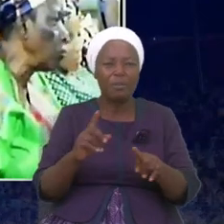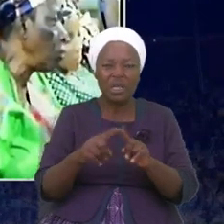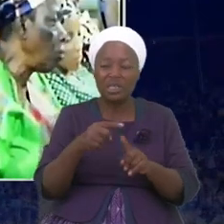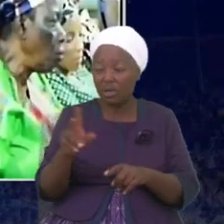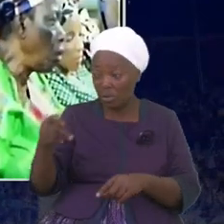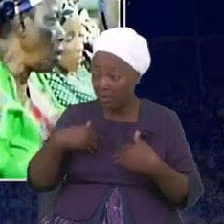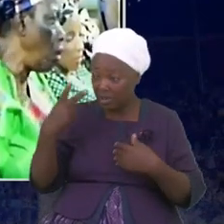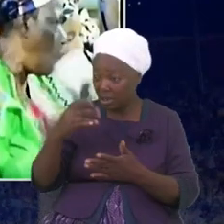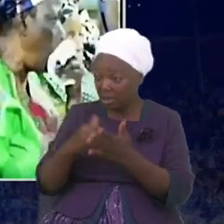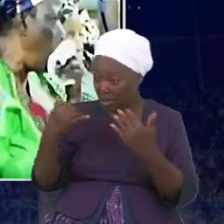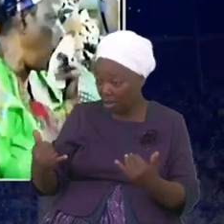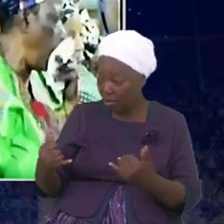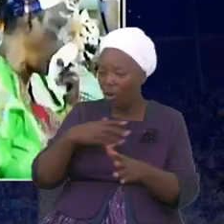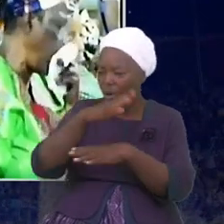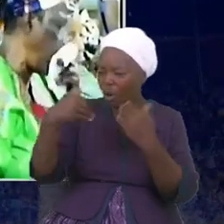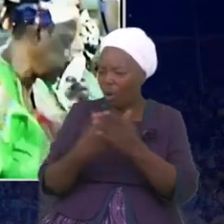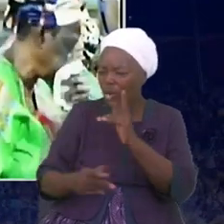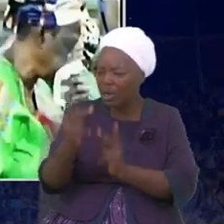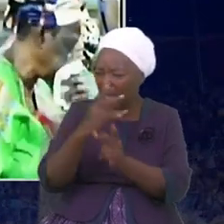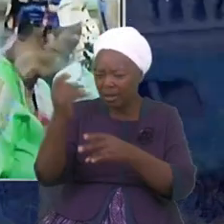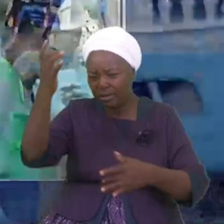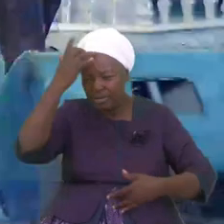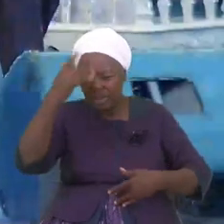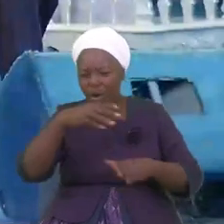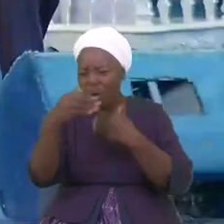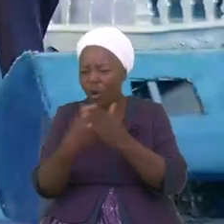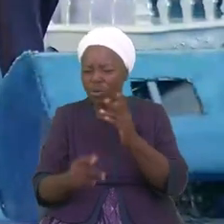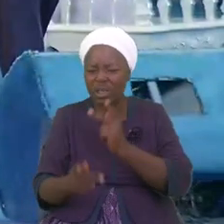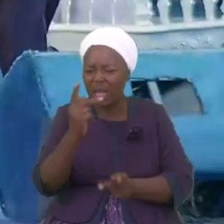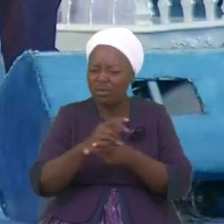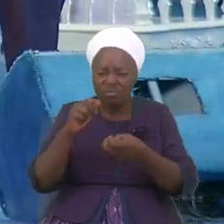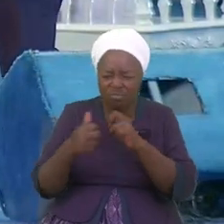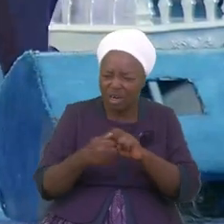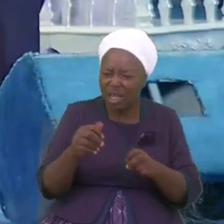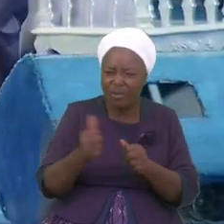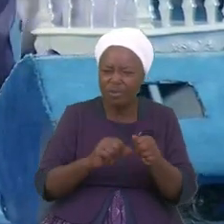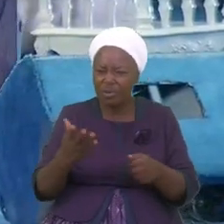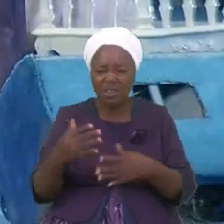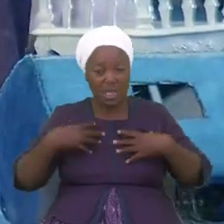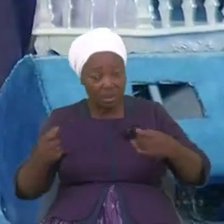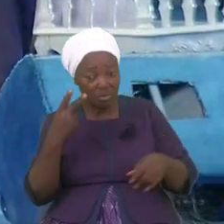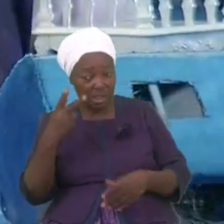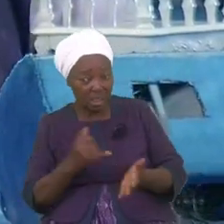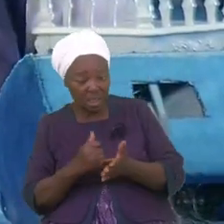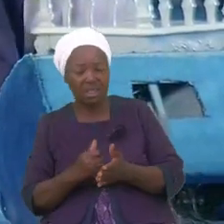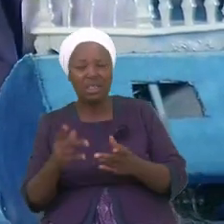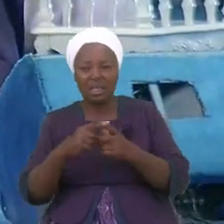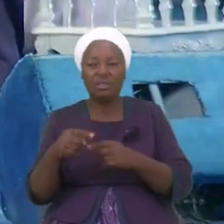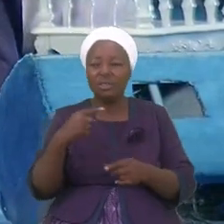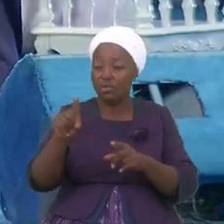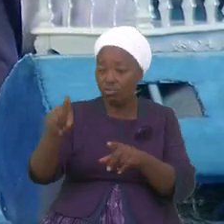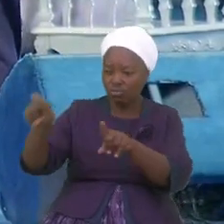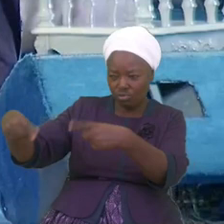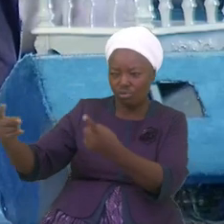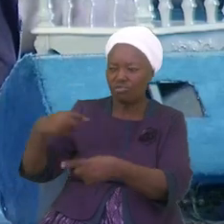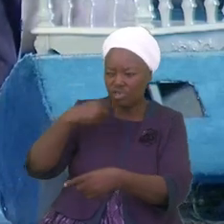now, every form of sickness, every form of infirmity, everyone healed. And then he said, go tell